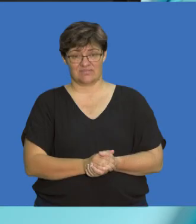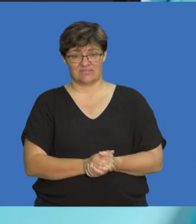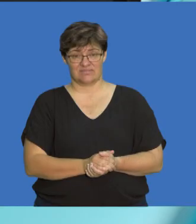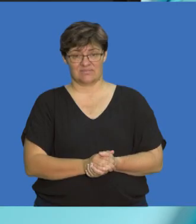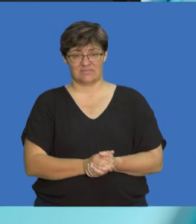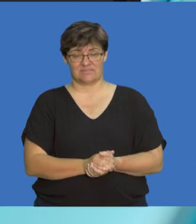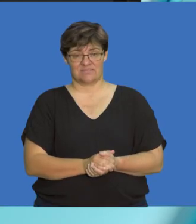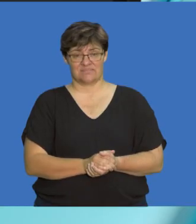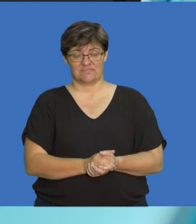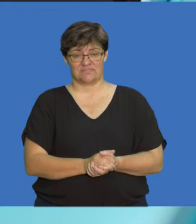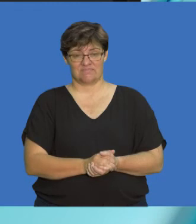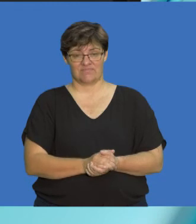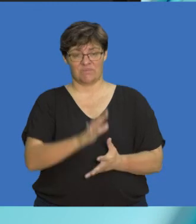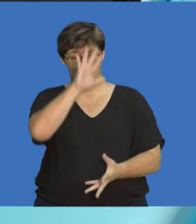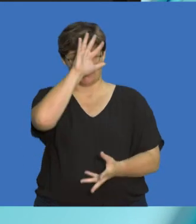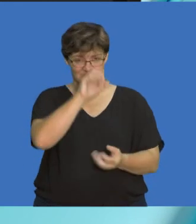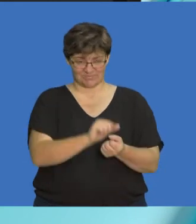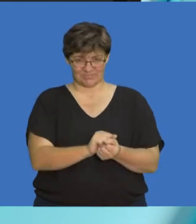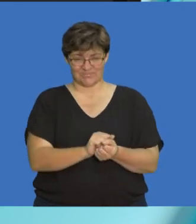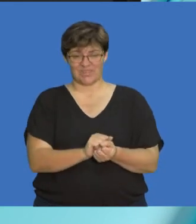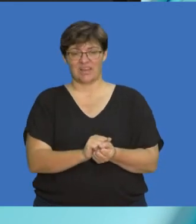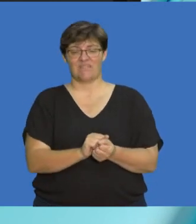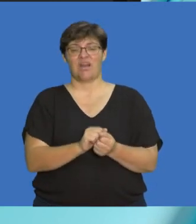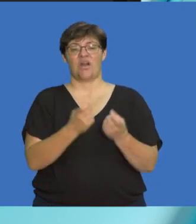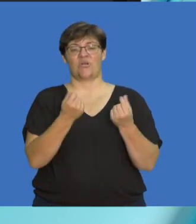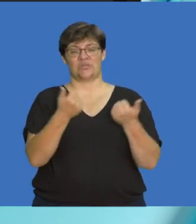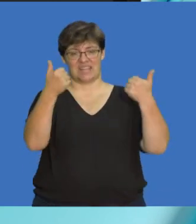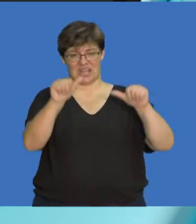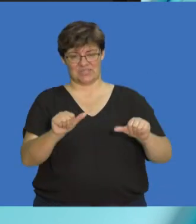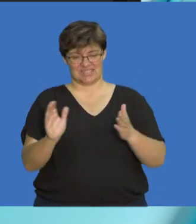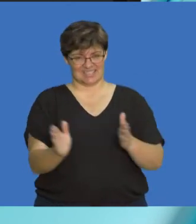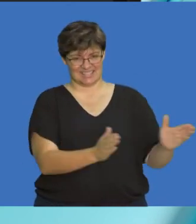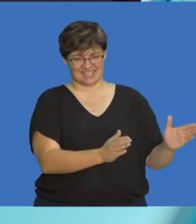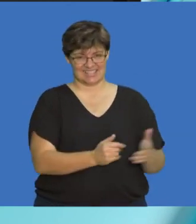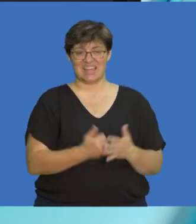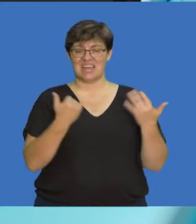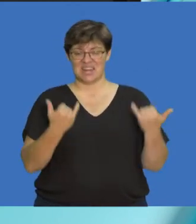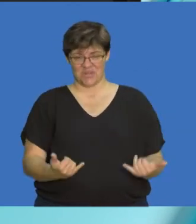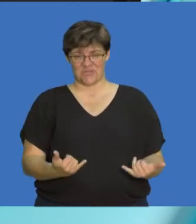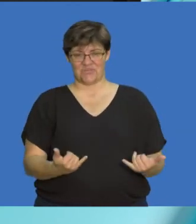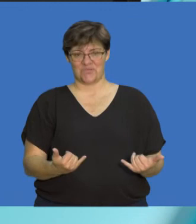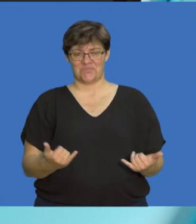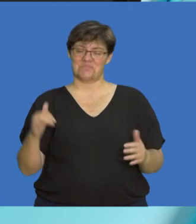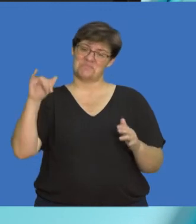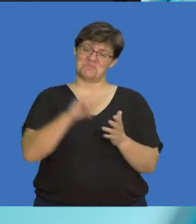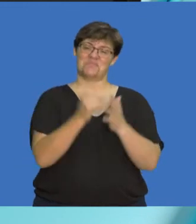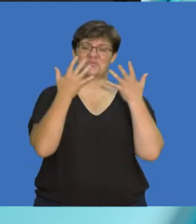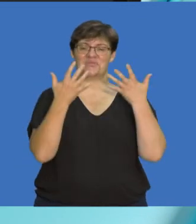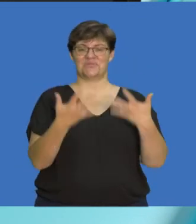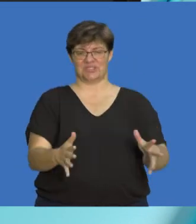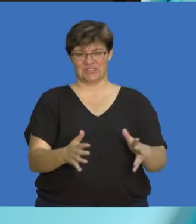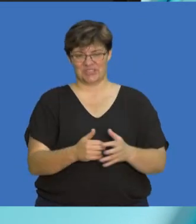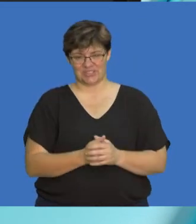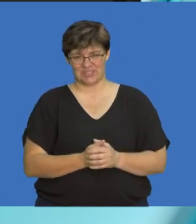we've concluded the section on cost accounting. It's time for us to land our flight, a